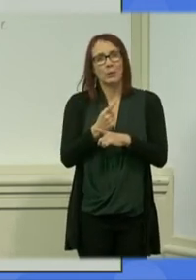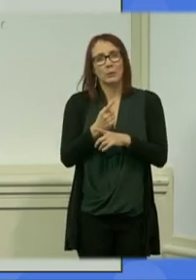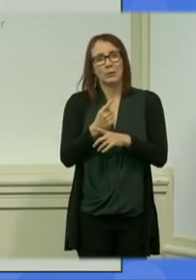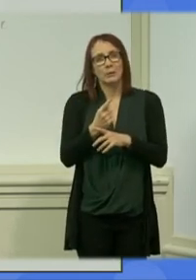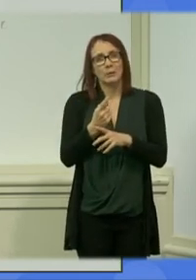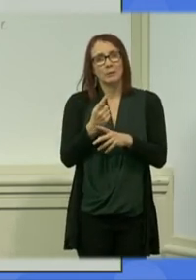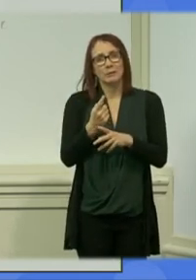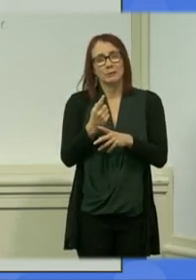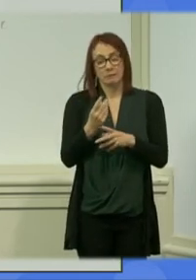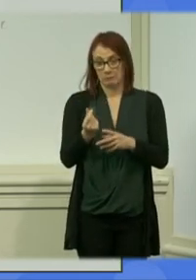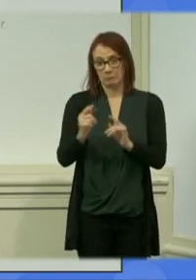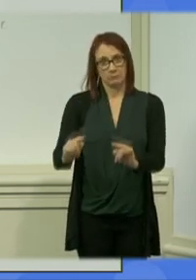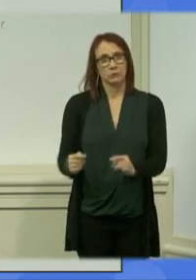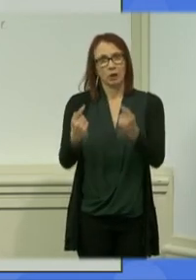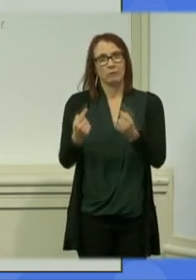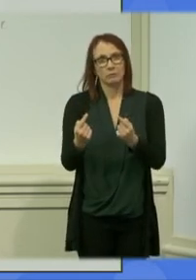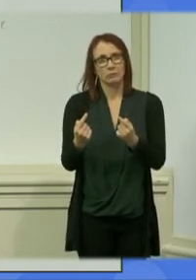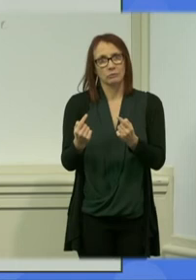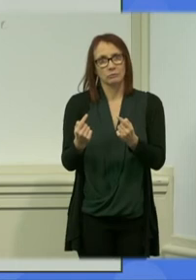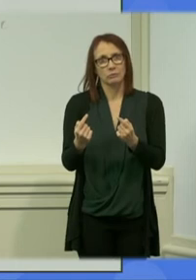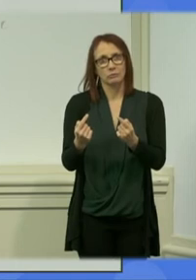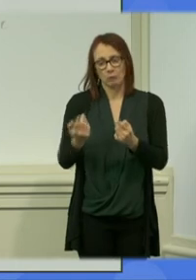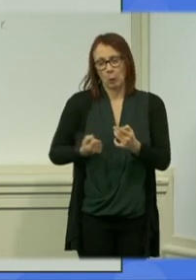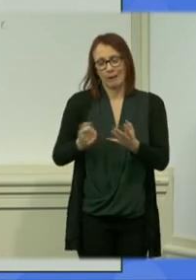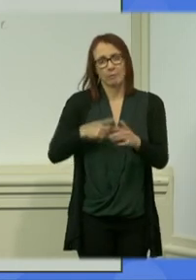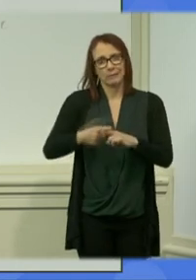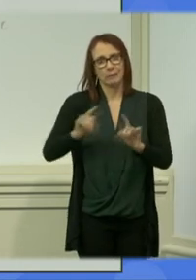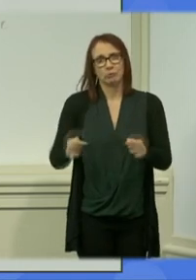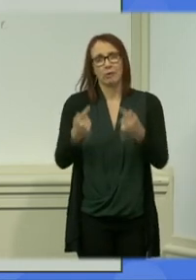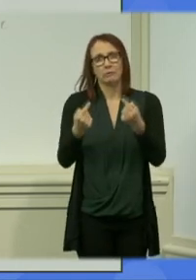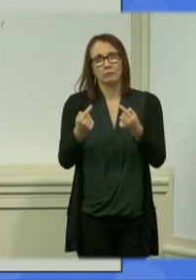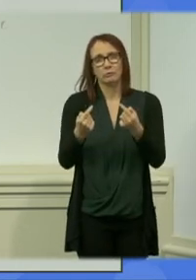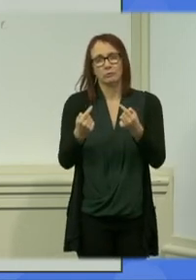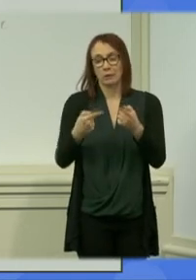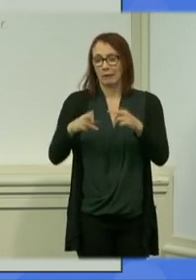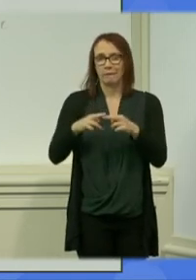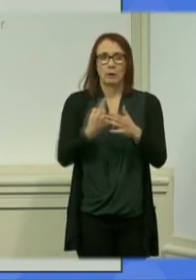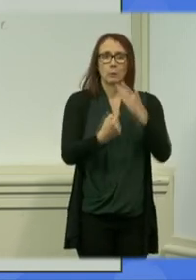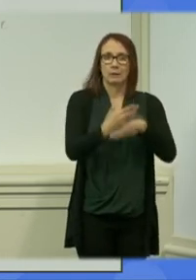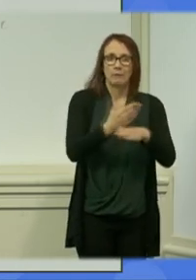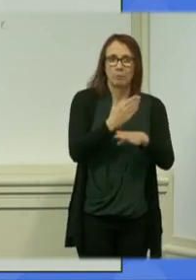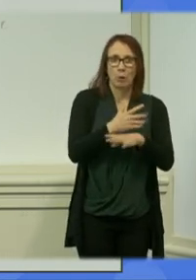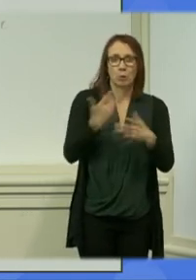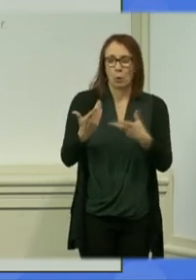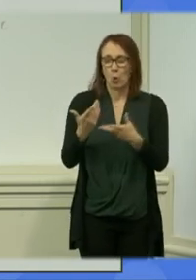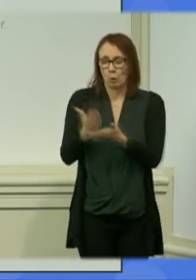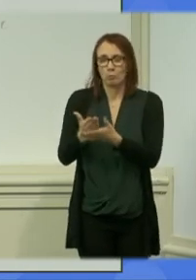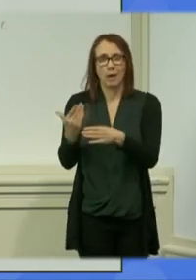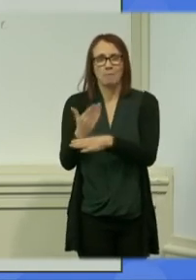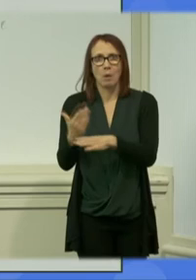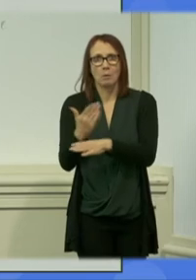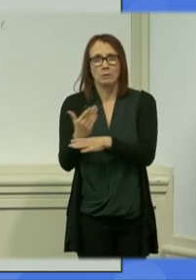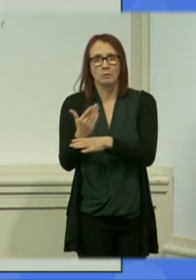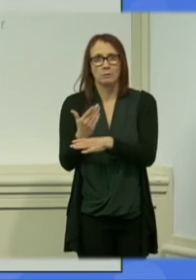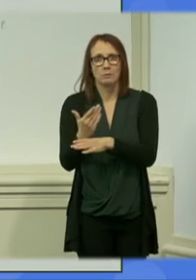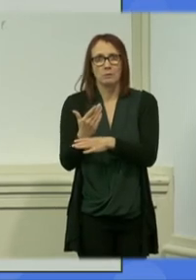some of the challenges in income tax for employed, self-employed, or businesses. And